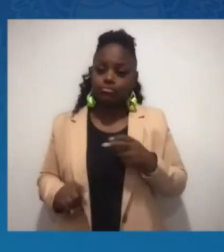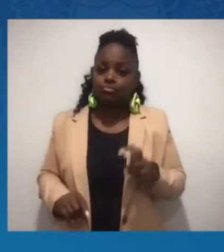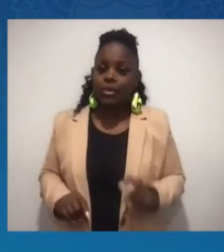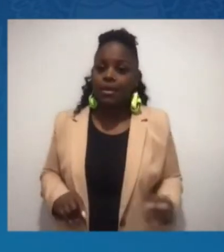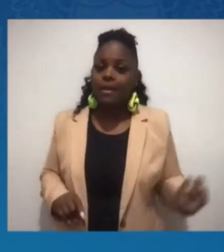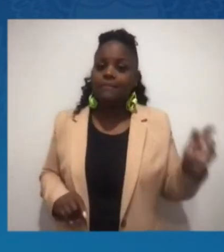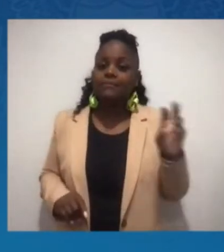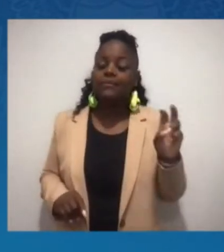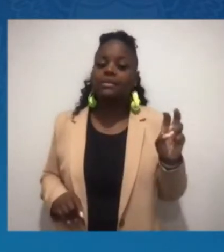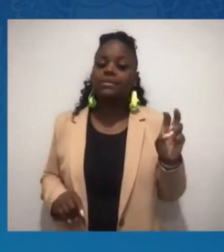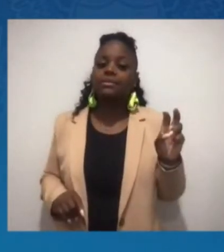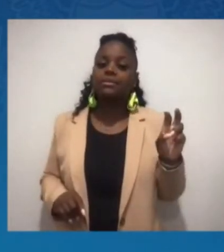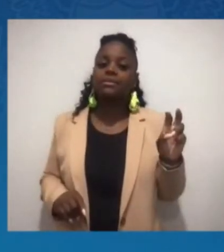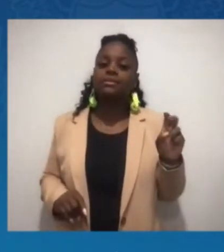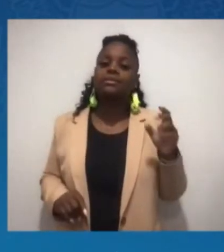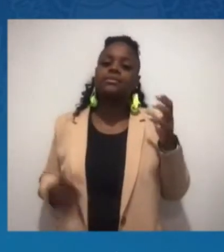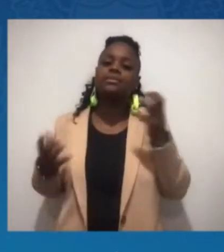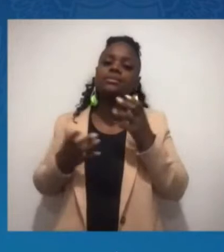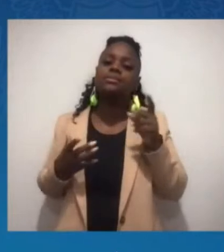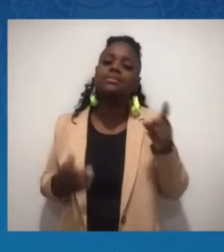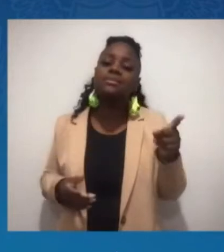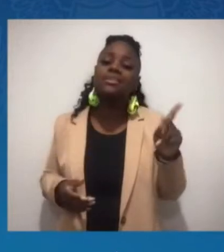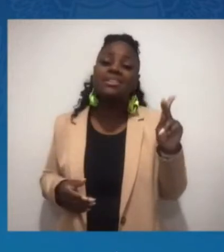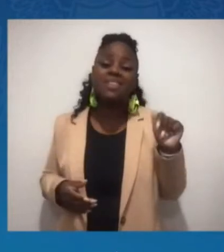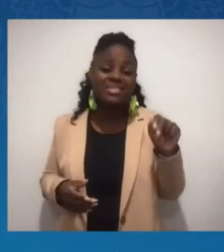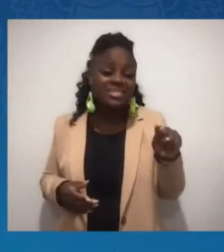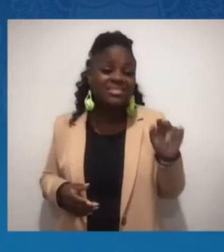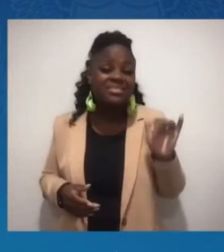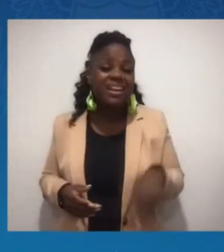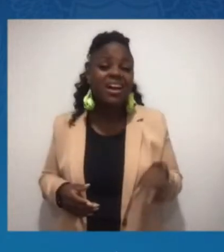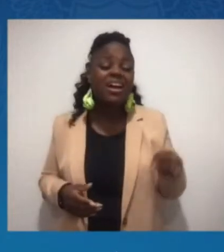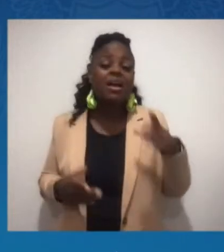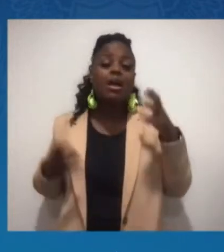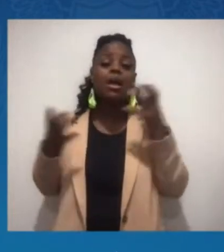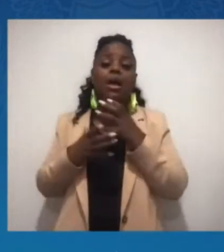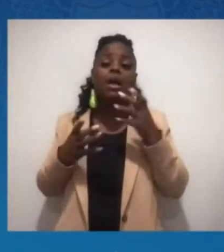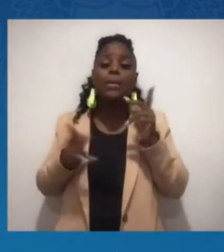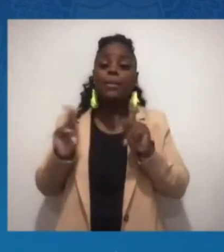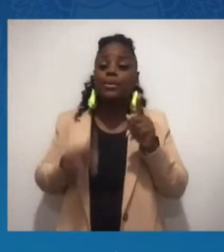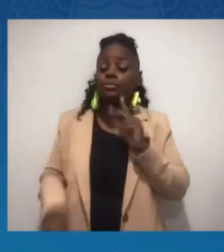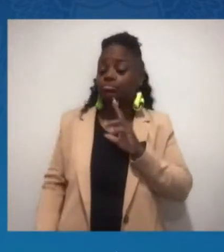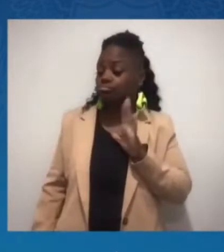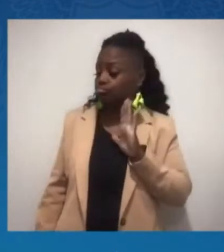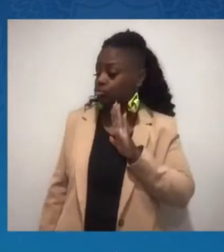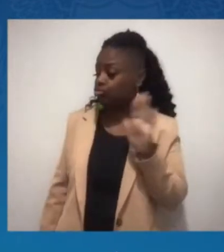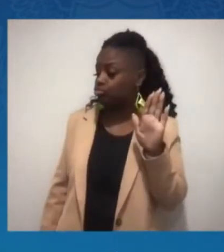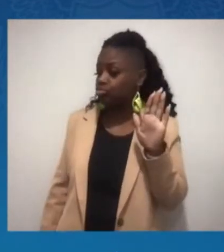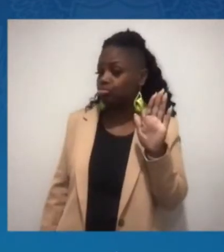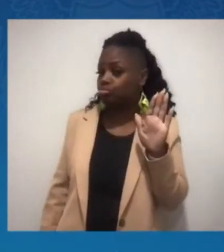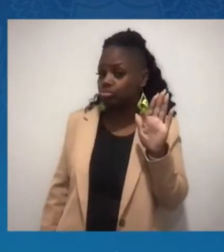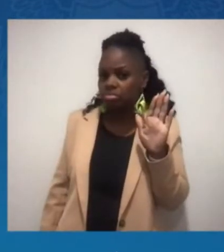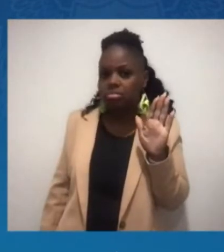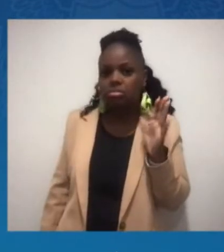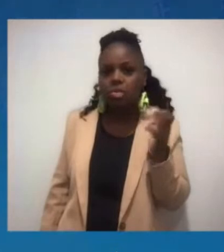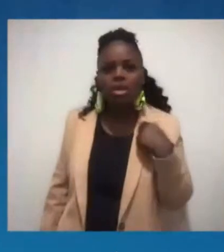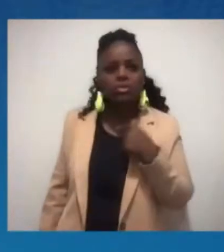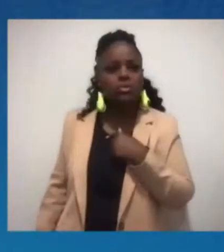folks in Kansas who just organically said, we ain't having it, right? It